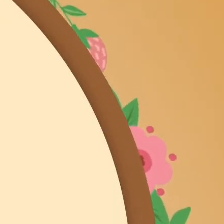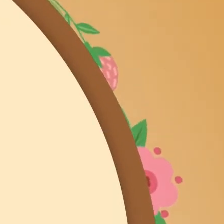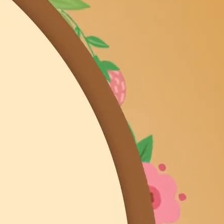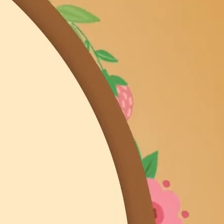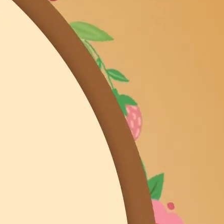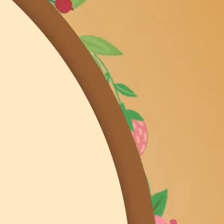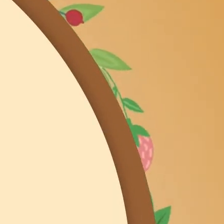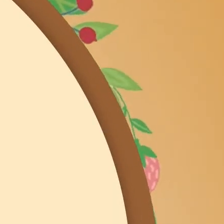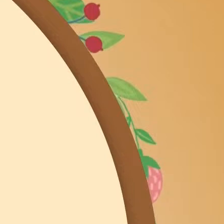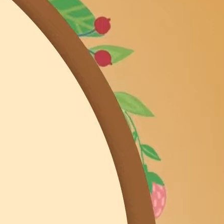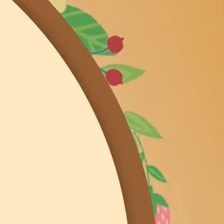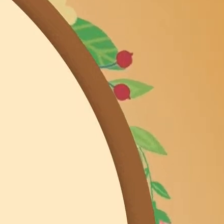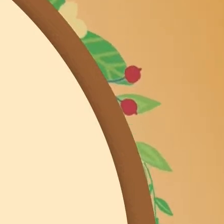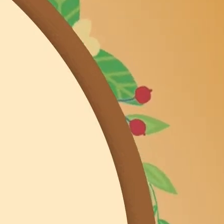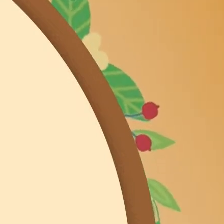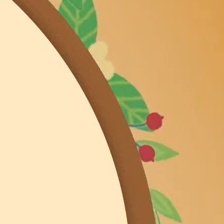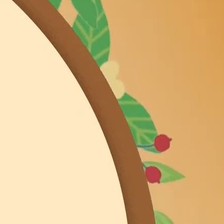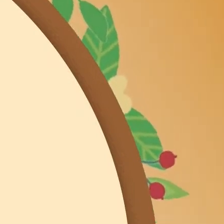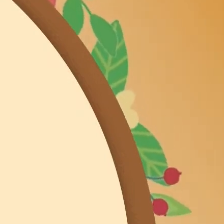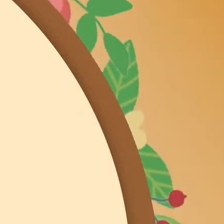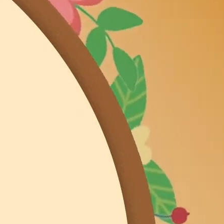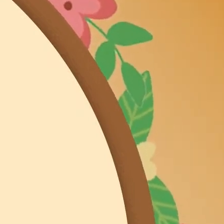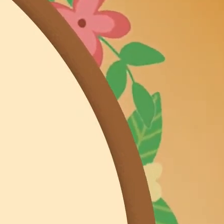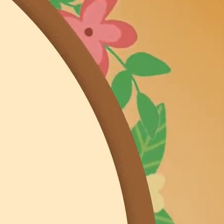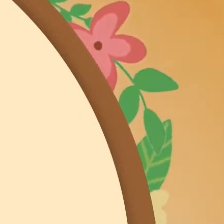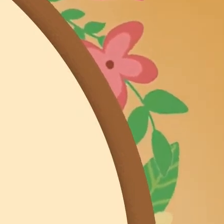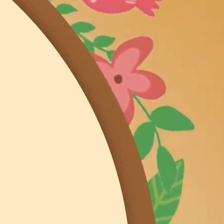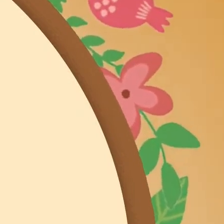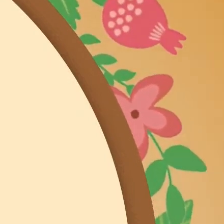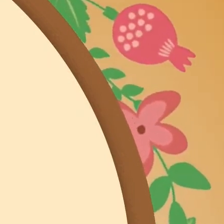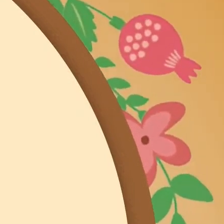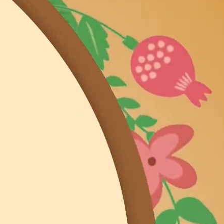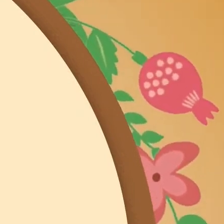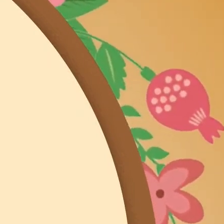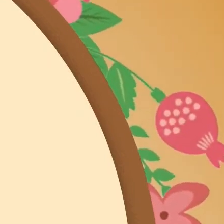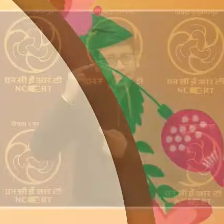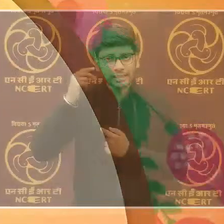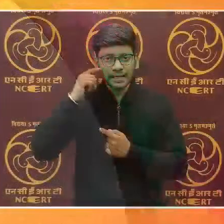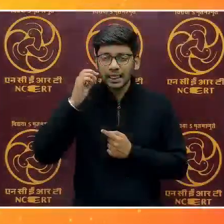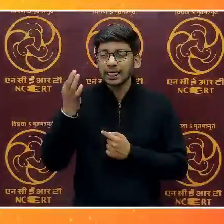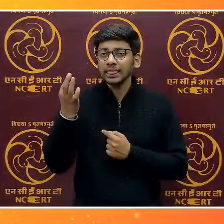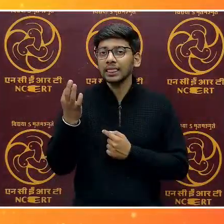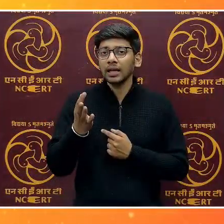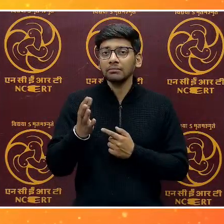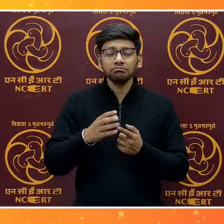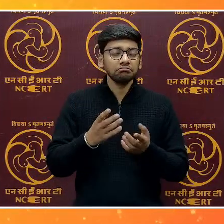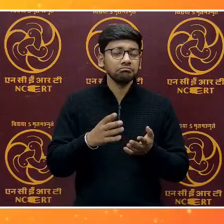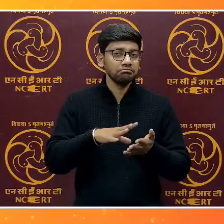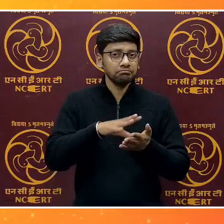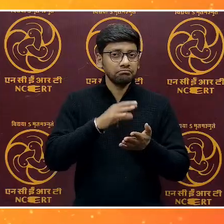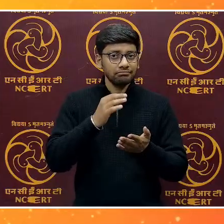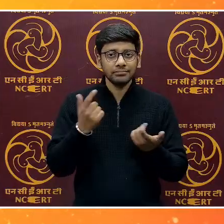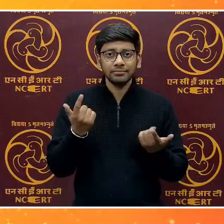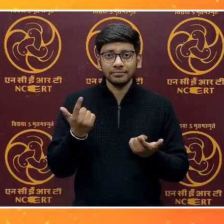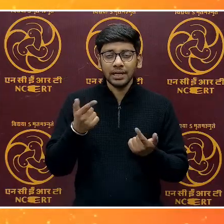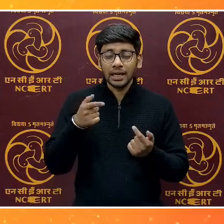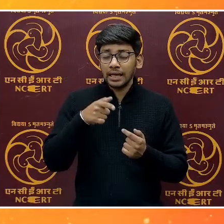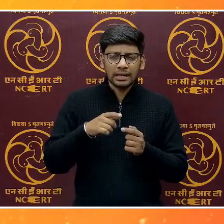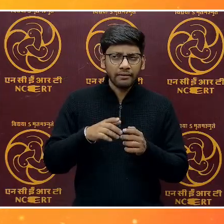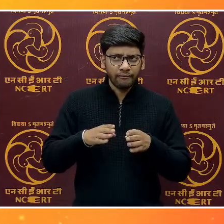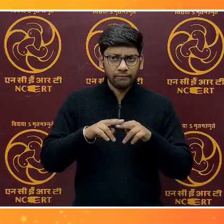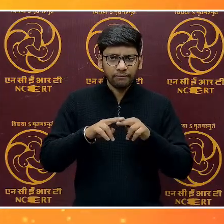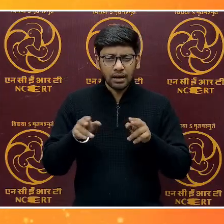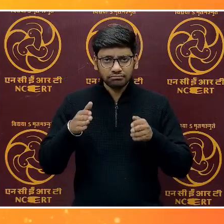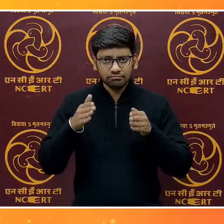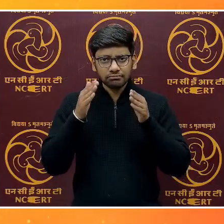textbook, Night. So what is so special about night? What new are we going to learn about night? What exactly